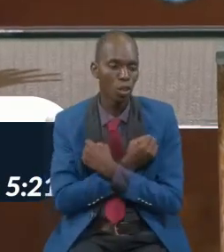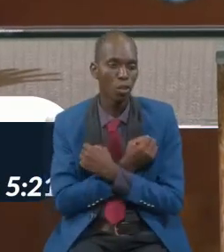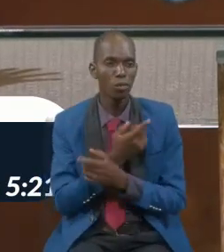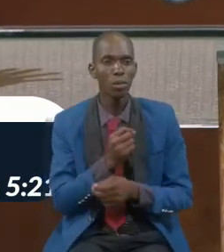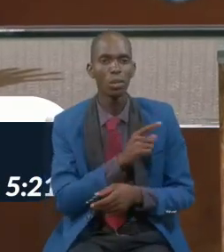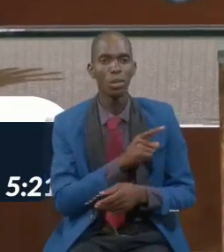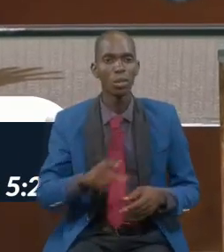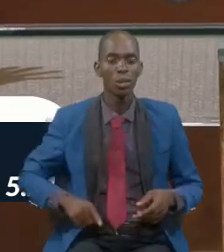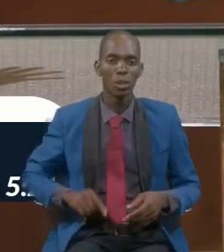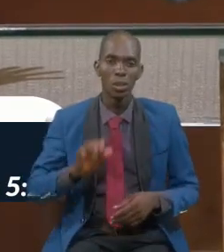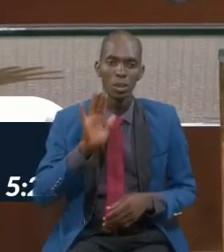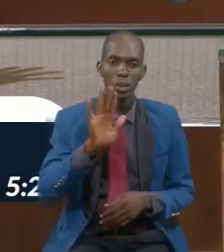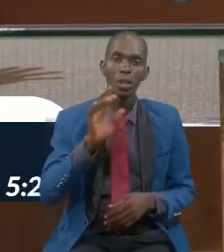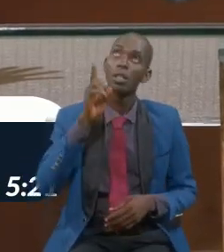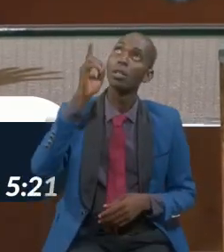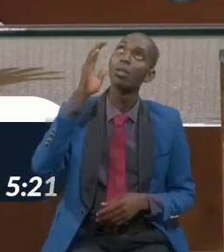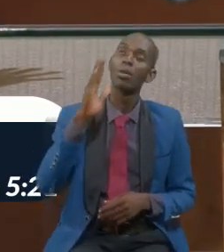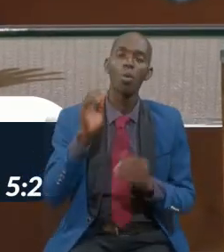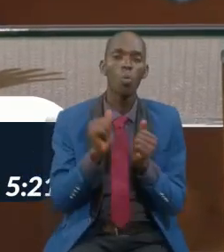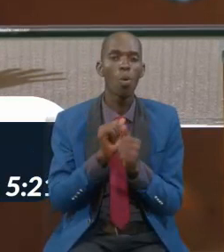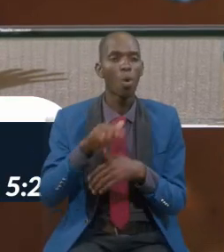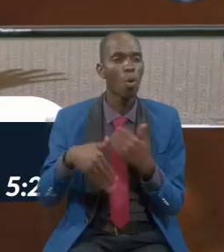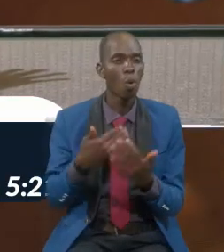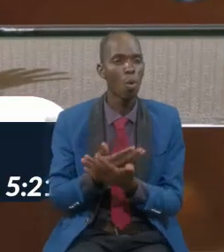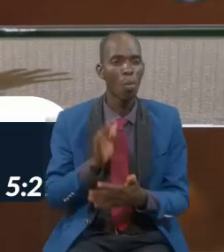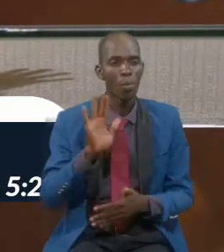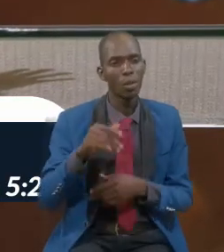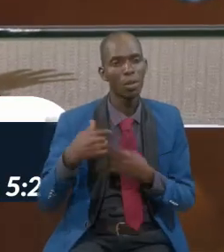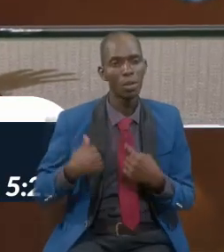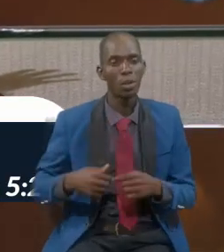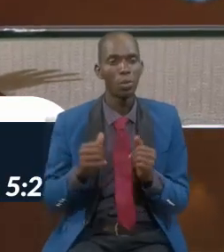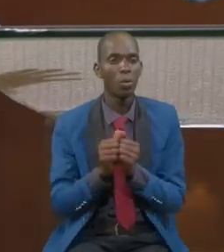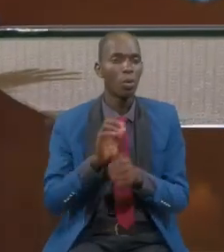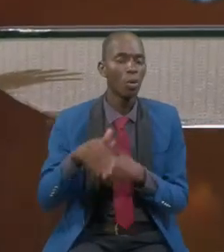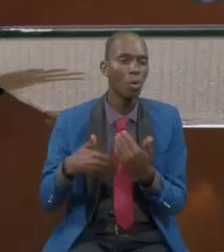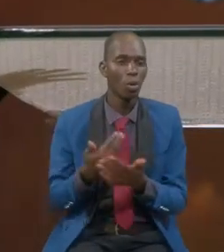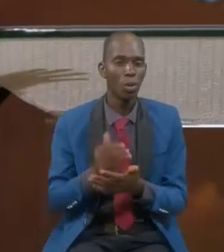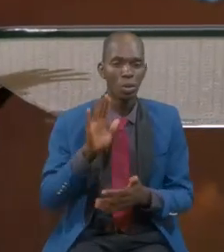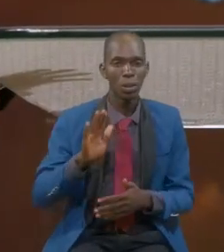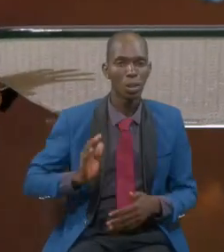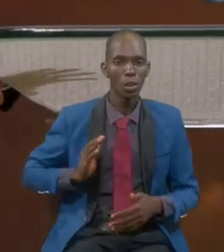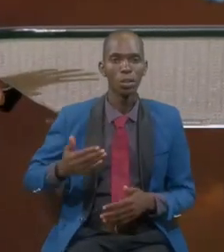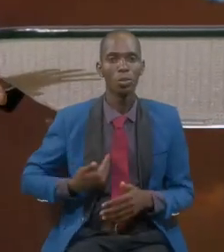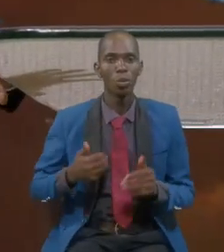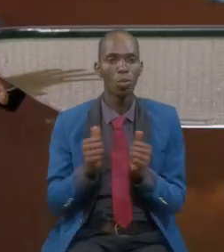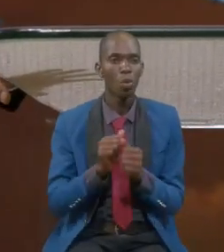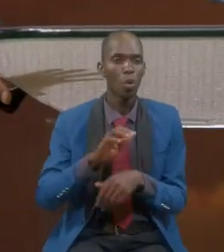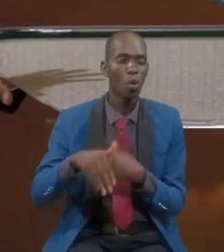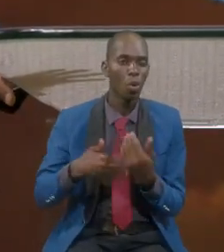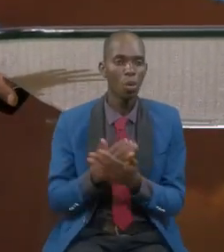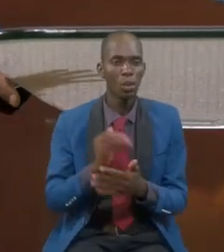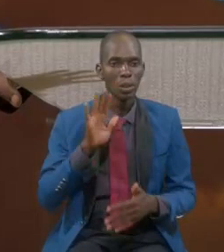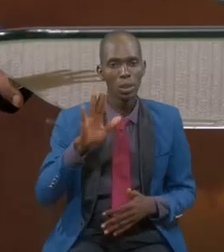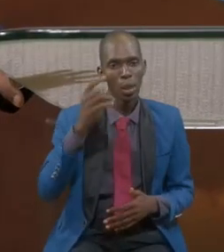love the Lord thy God with all thine heart and with all thine soul and with all thy